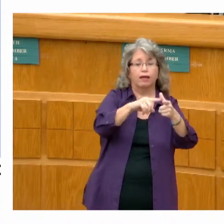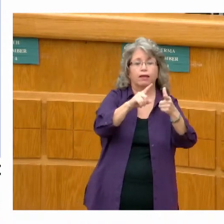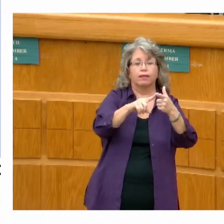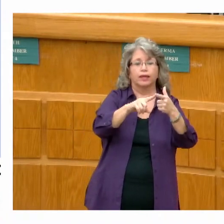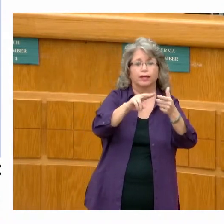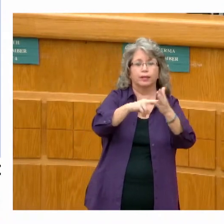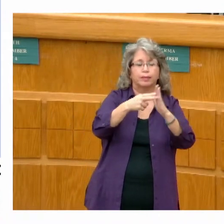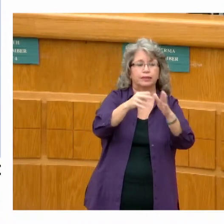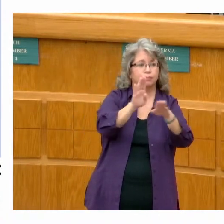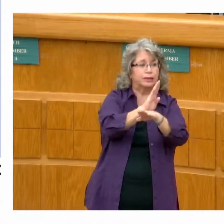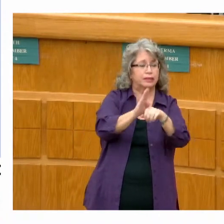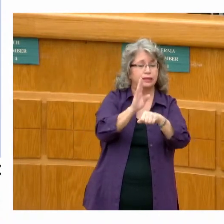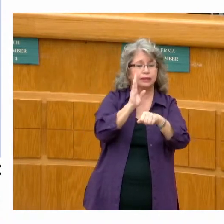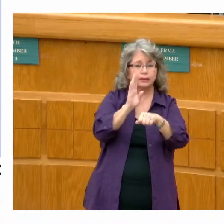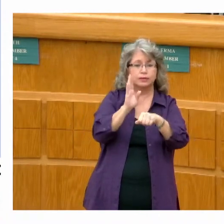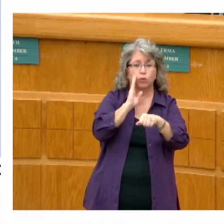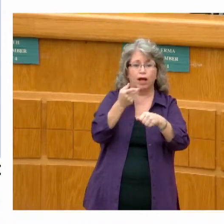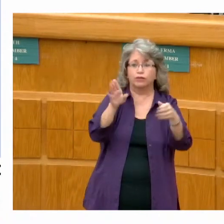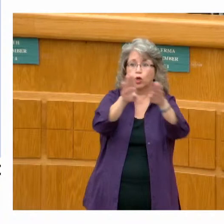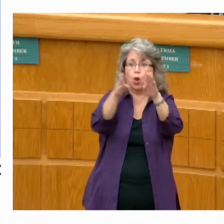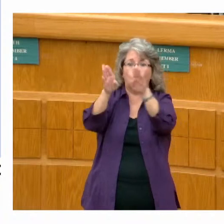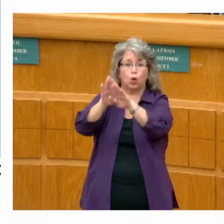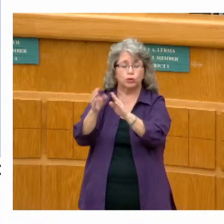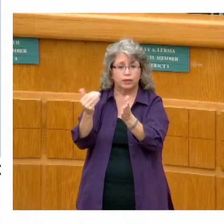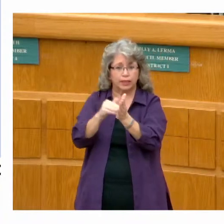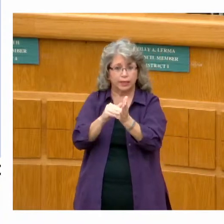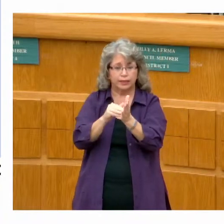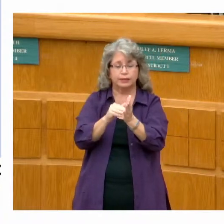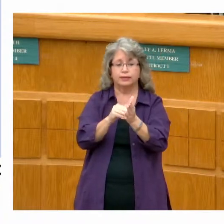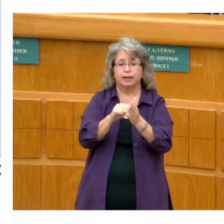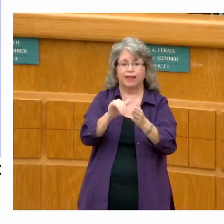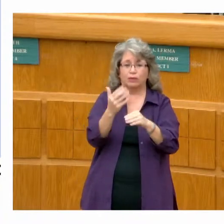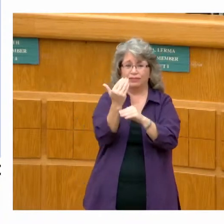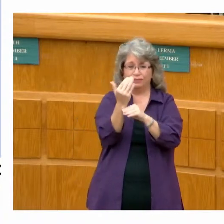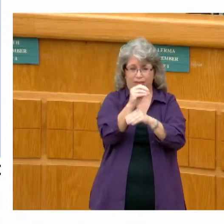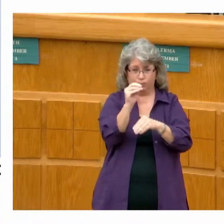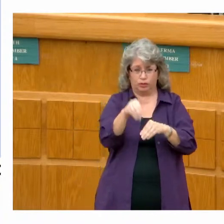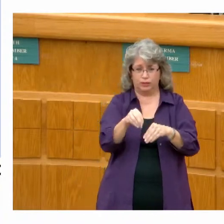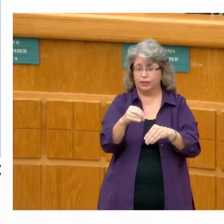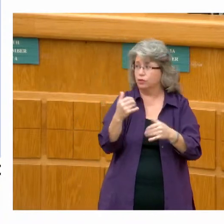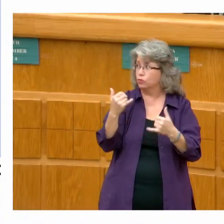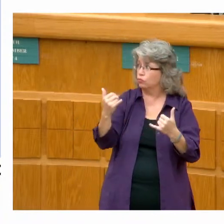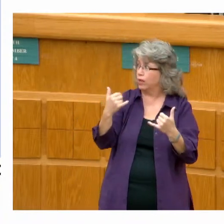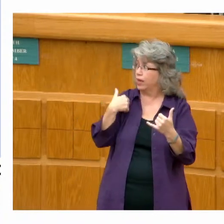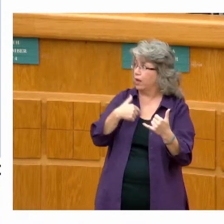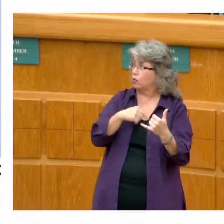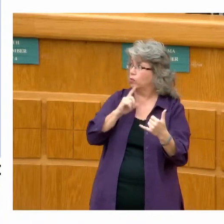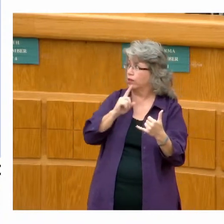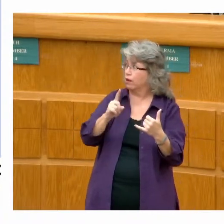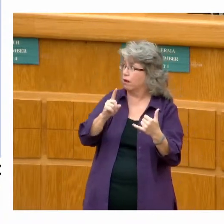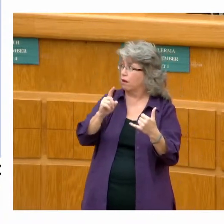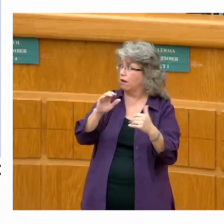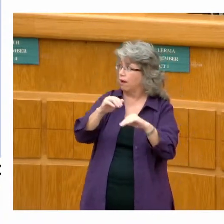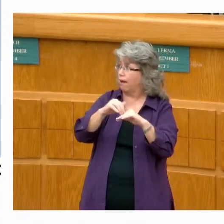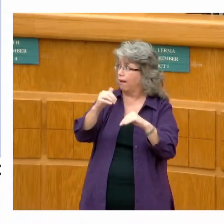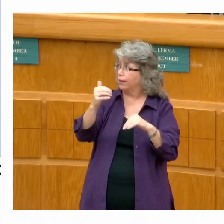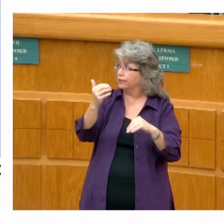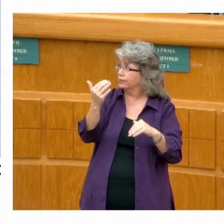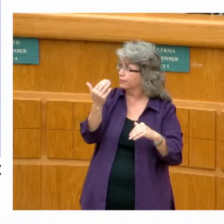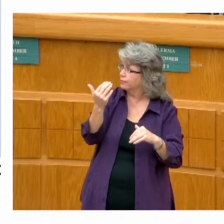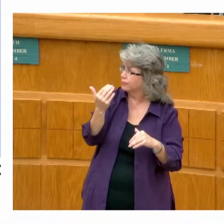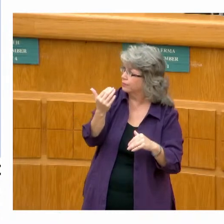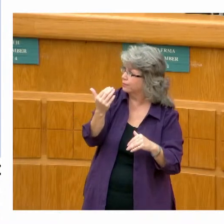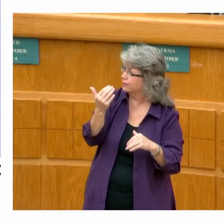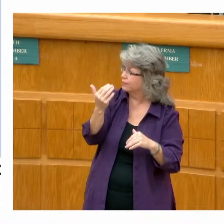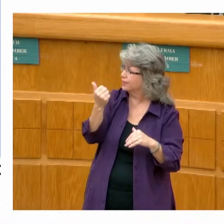Right now we're at 22%. We expect that this is at the peak or near the peak also and should start coming down. But